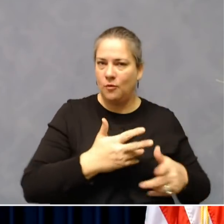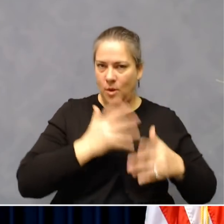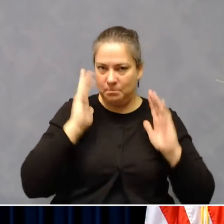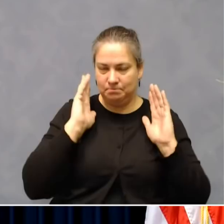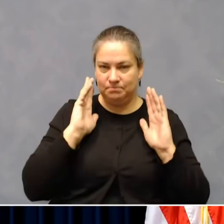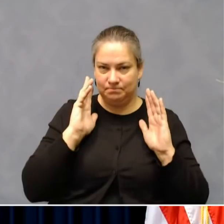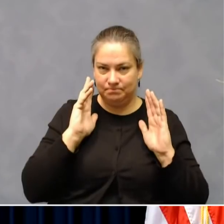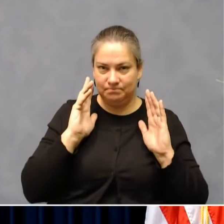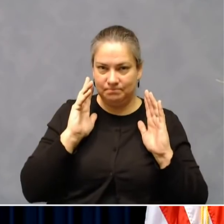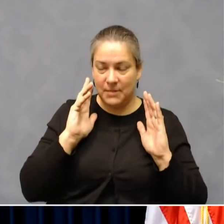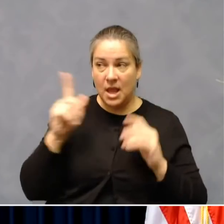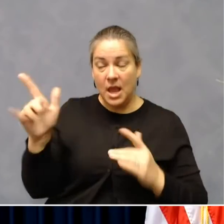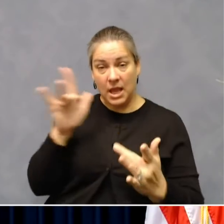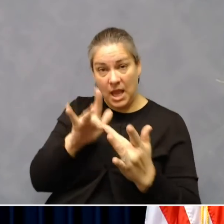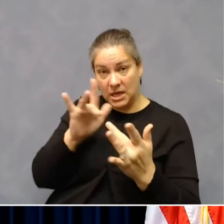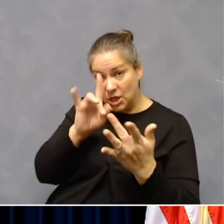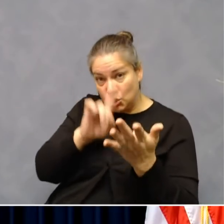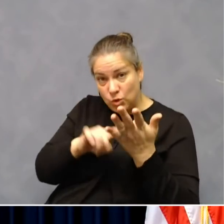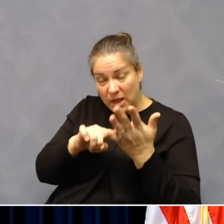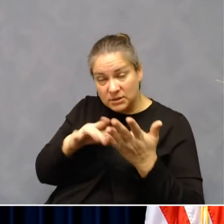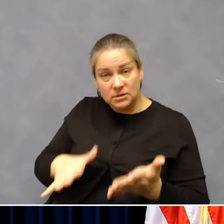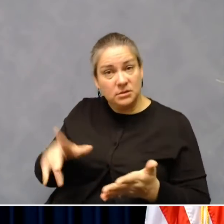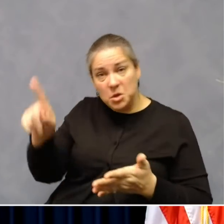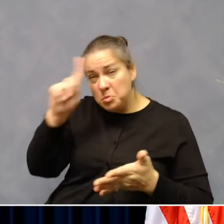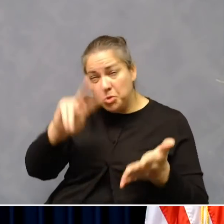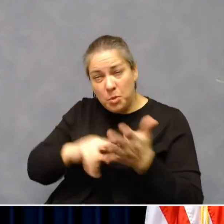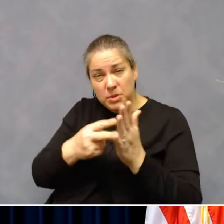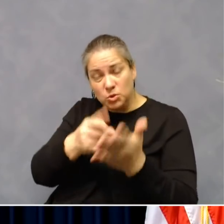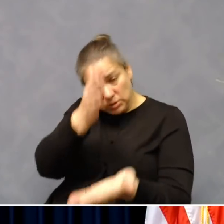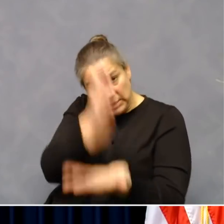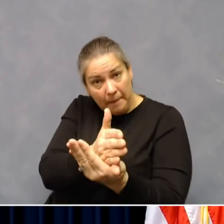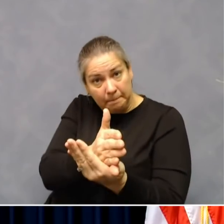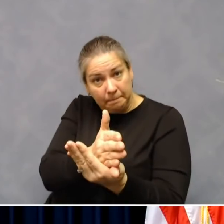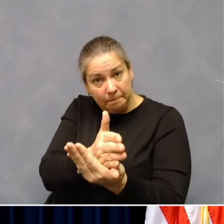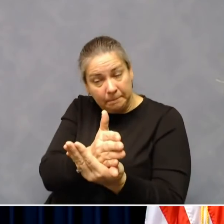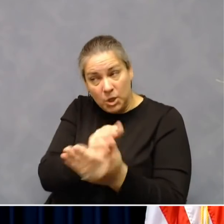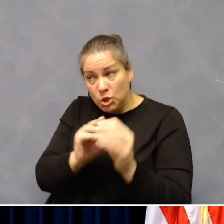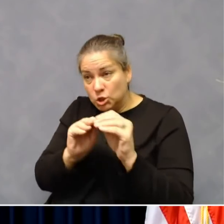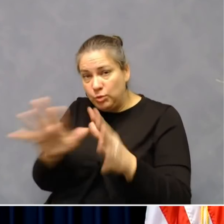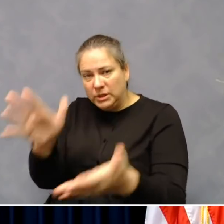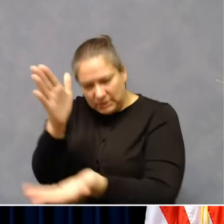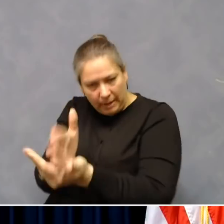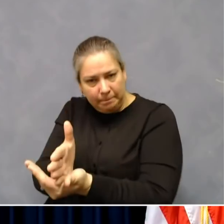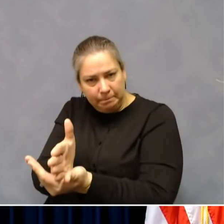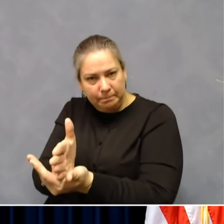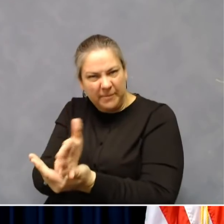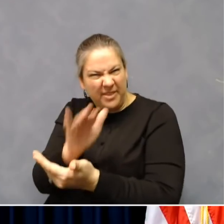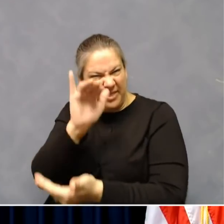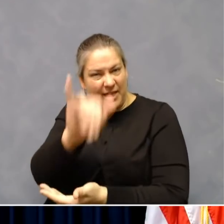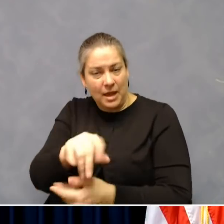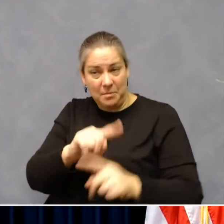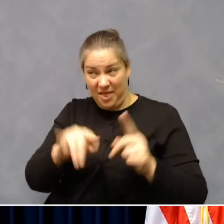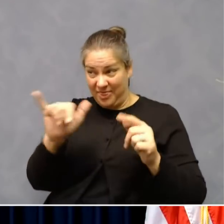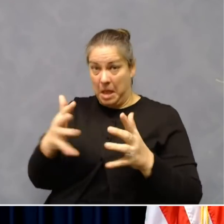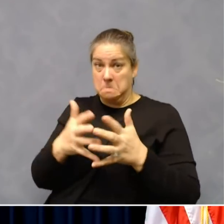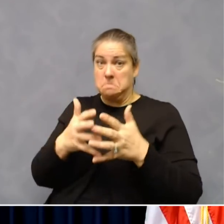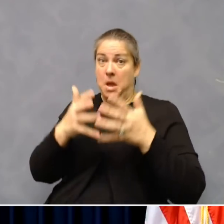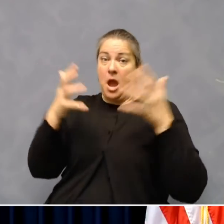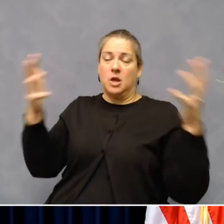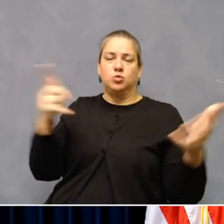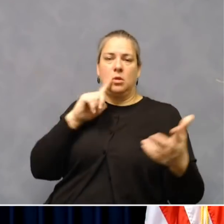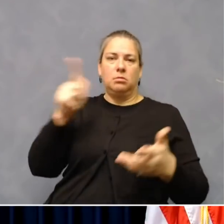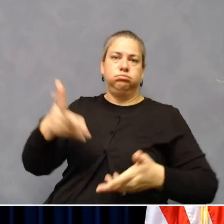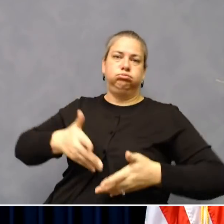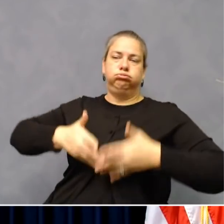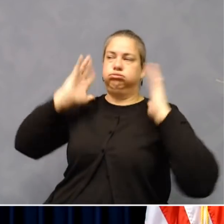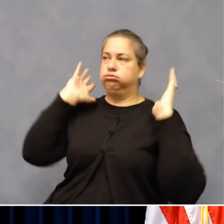the spread but when your spread is is this much it's incredibly difficult but but no it it doesn't eliminate